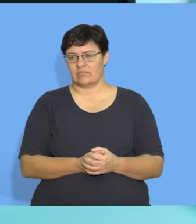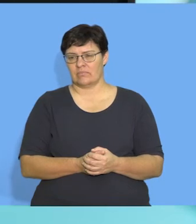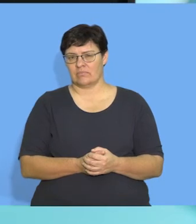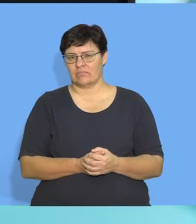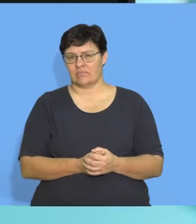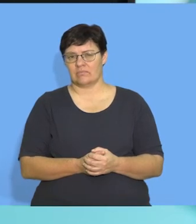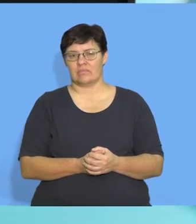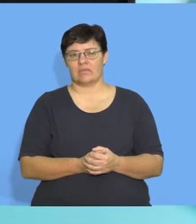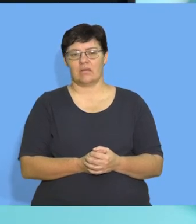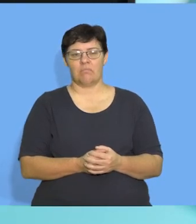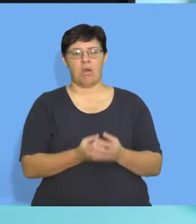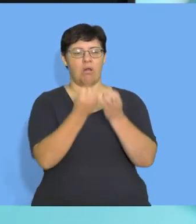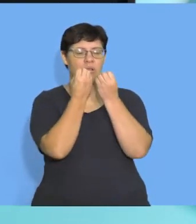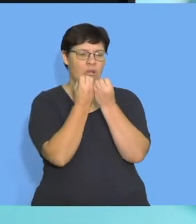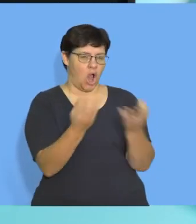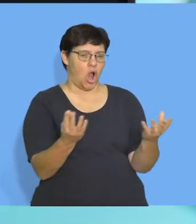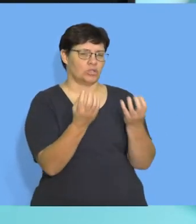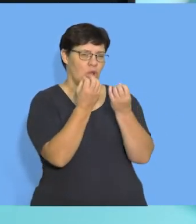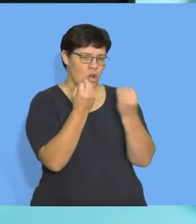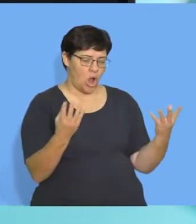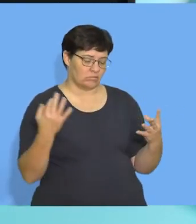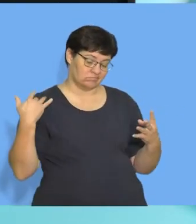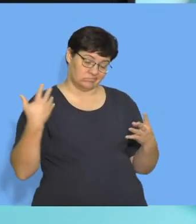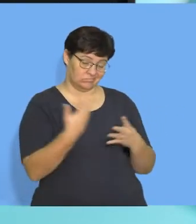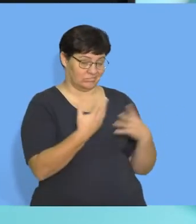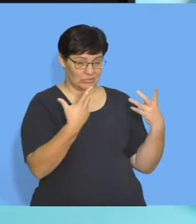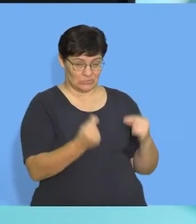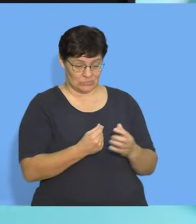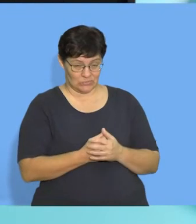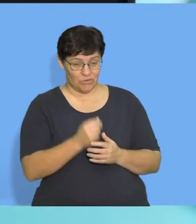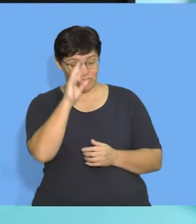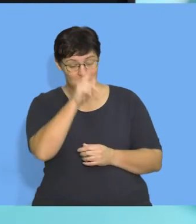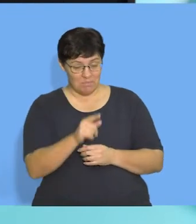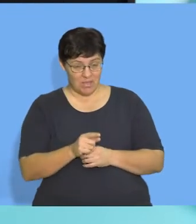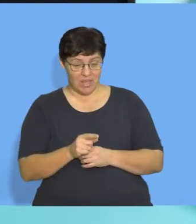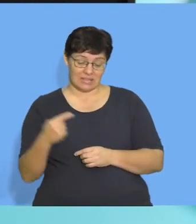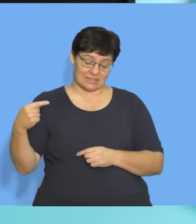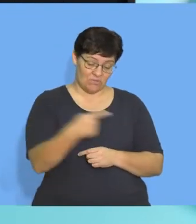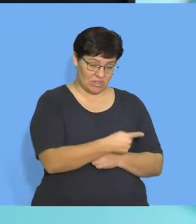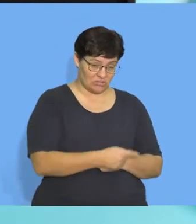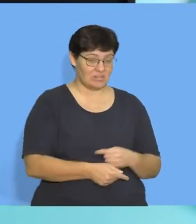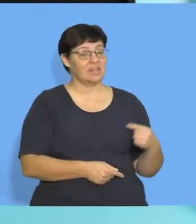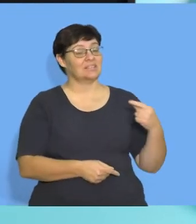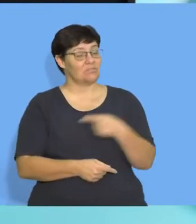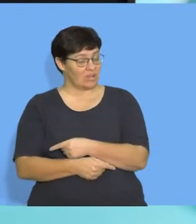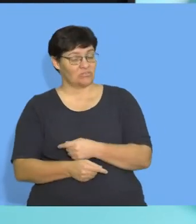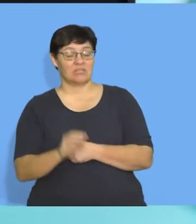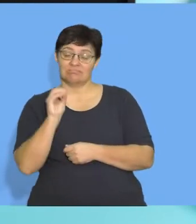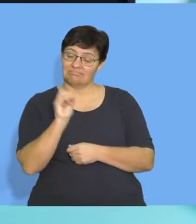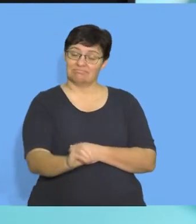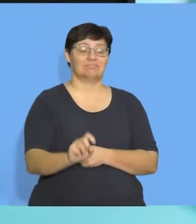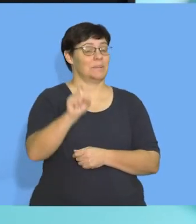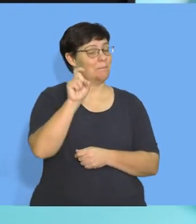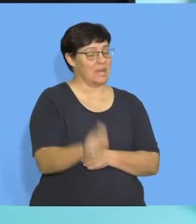lots that we did. So remember, direction, direction, direction. You can